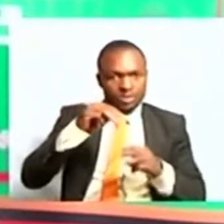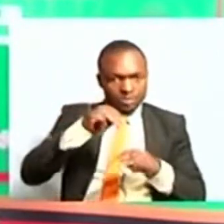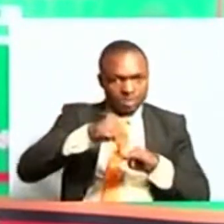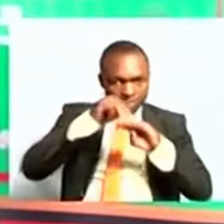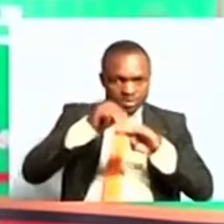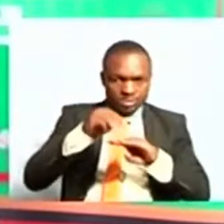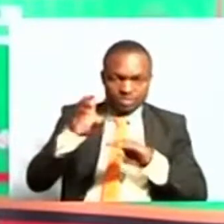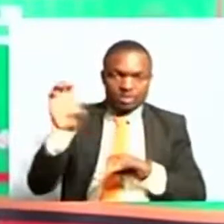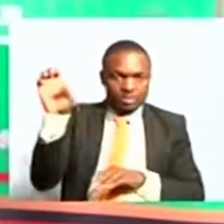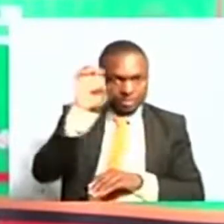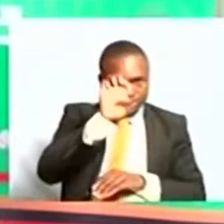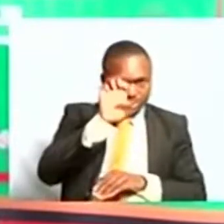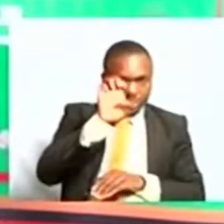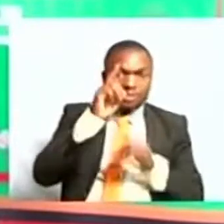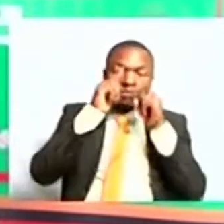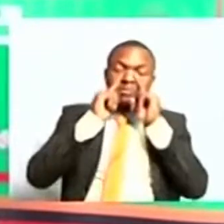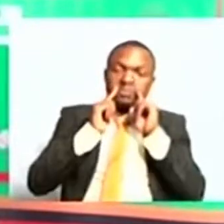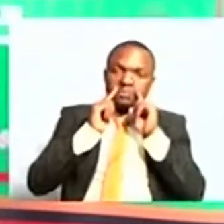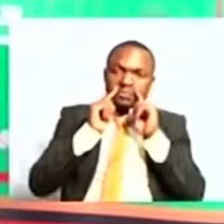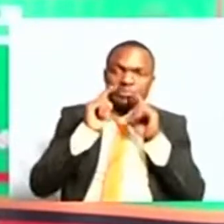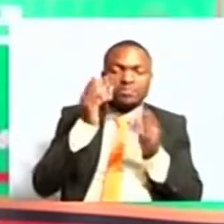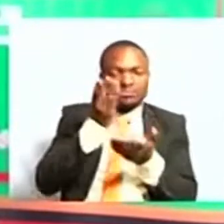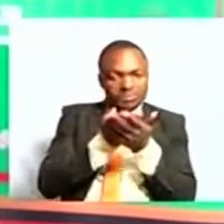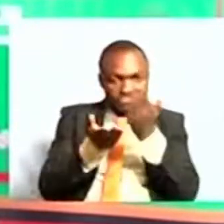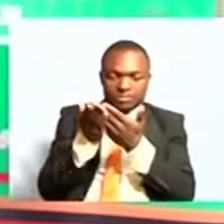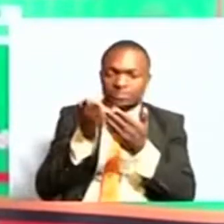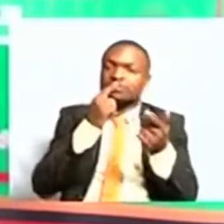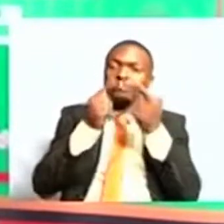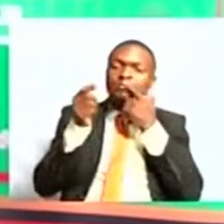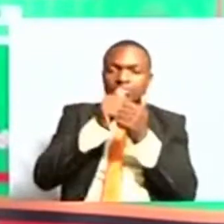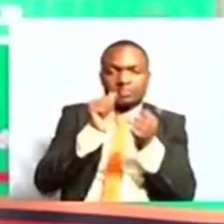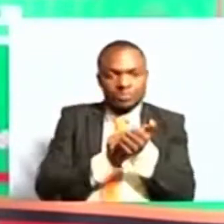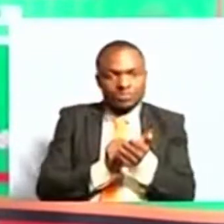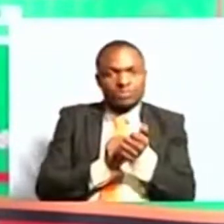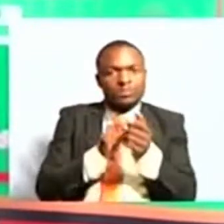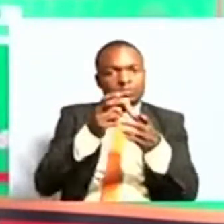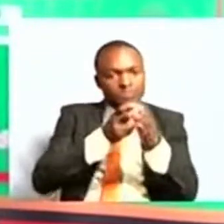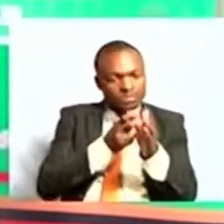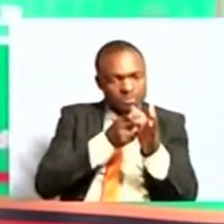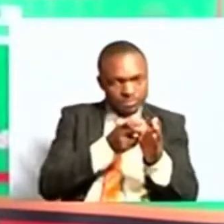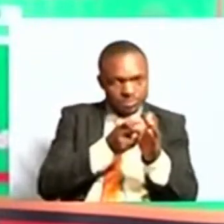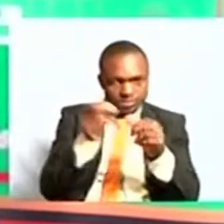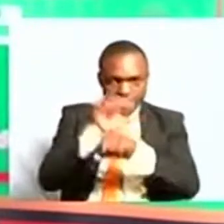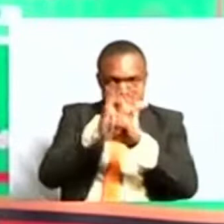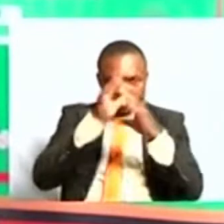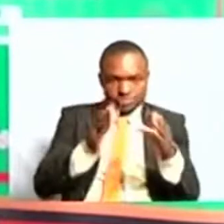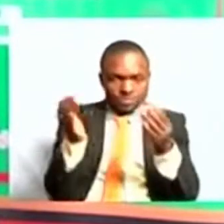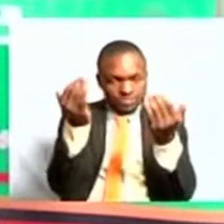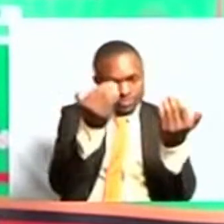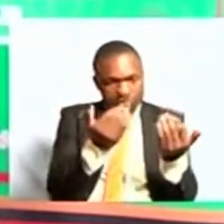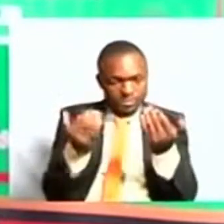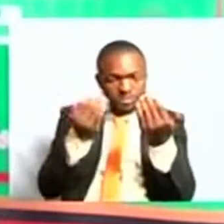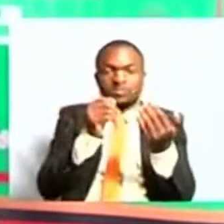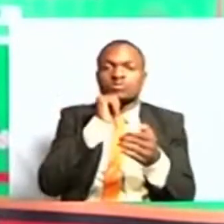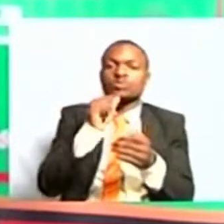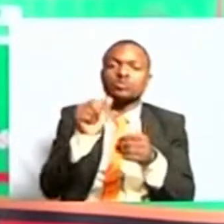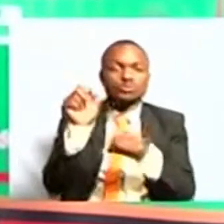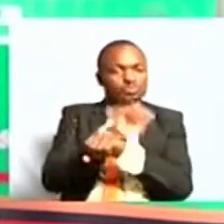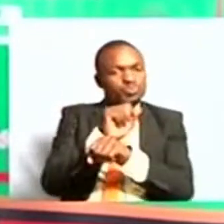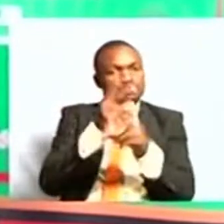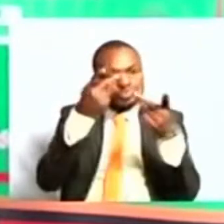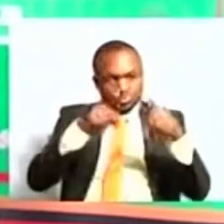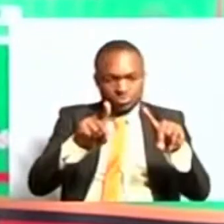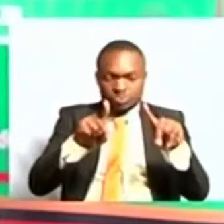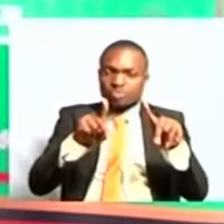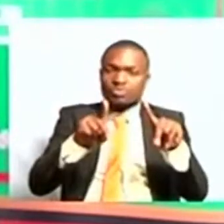Eastern Nyimba district. My contribution, please talk about truck drivers and bus drivers, that they don't drive well when they